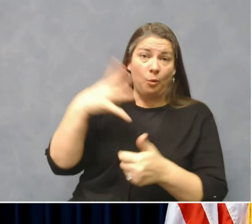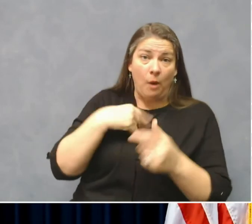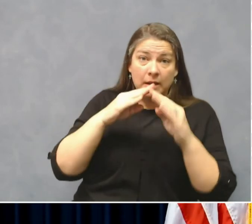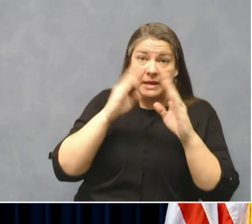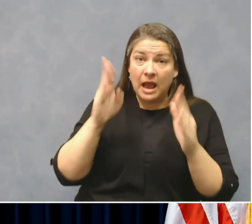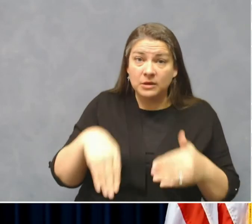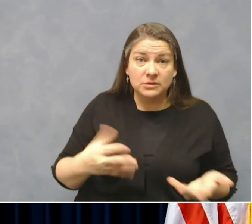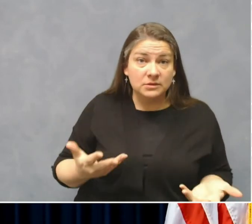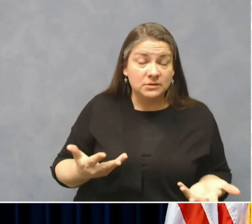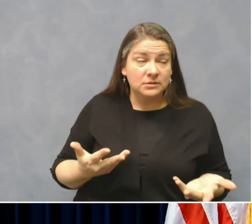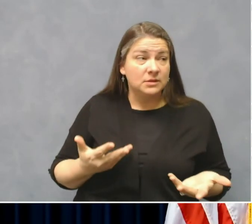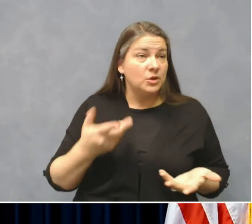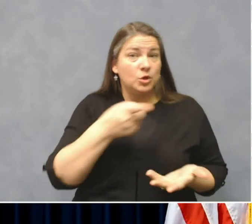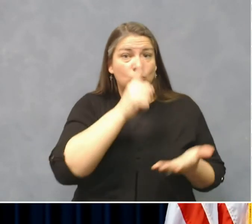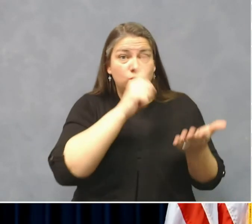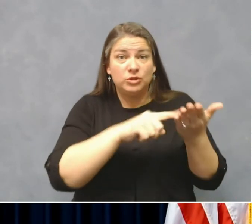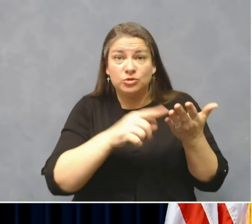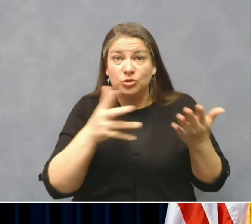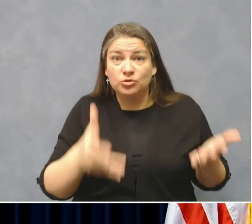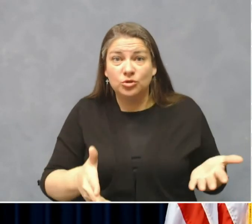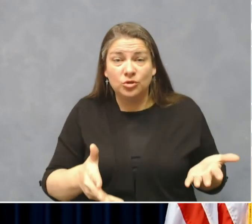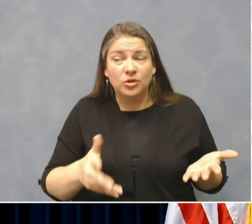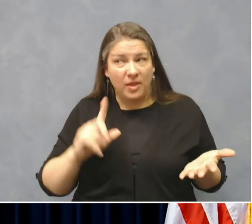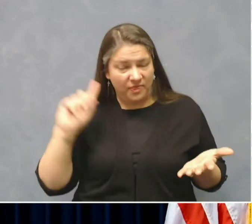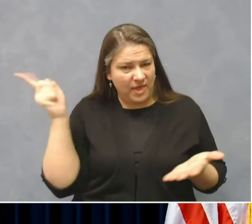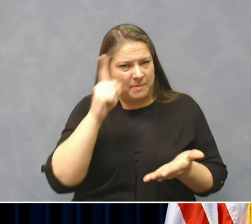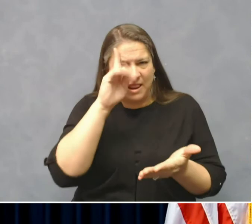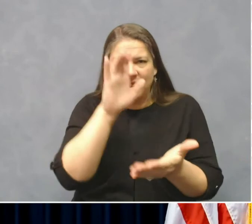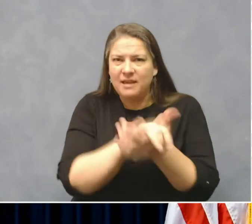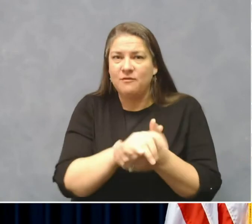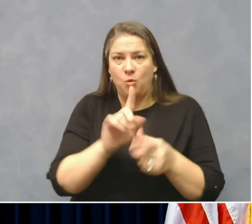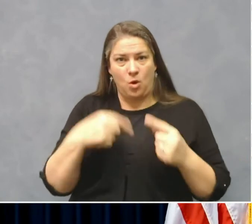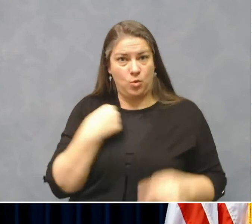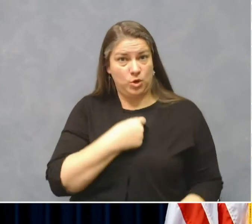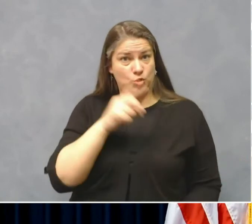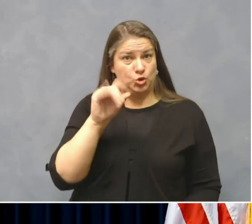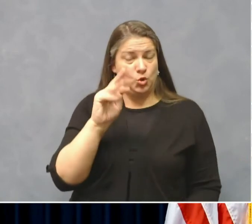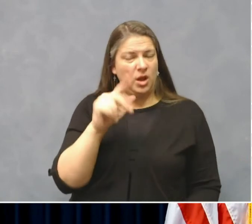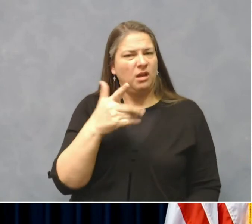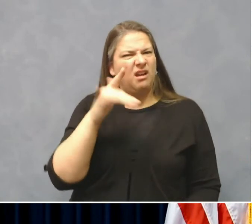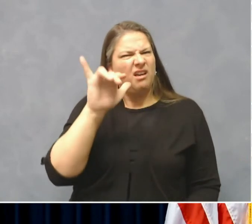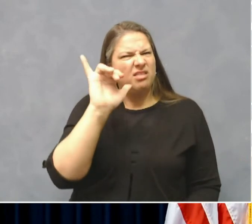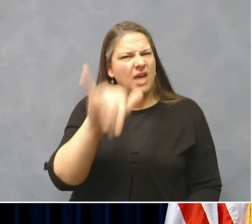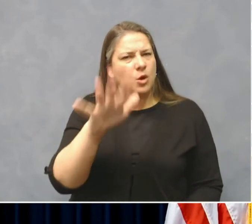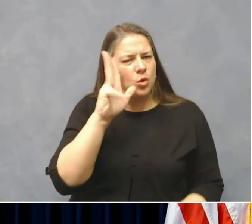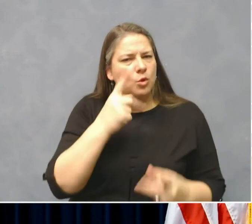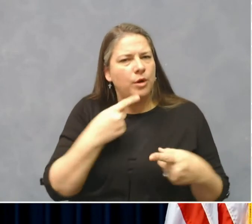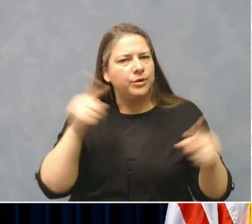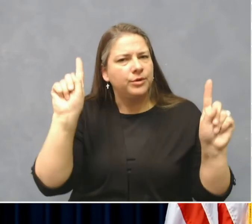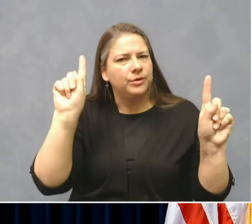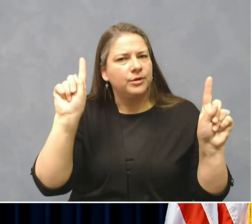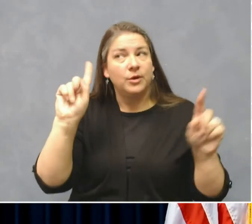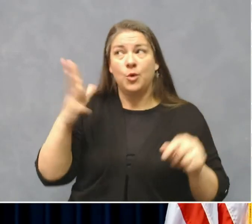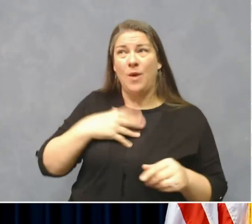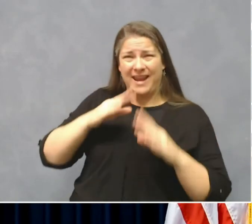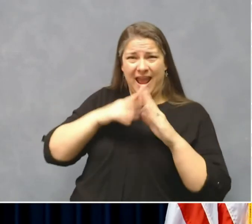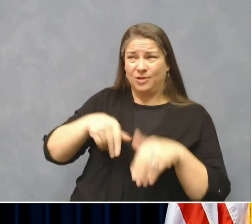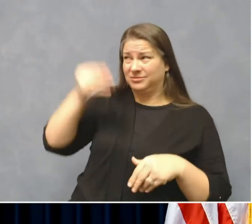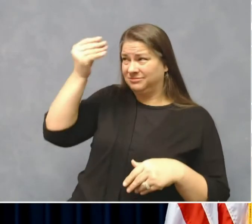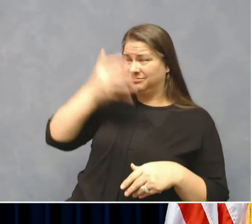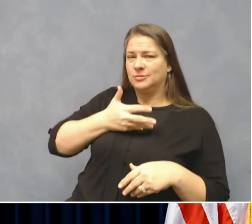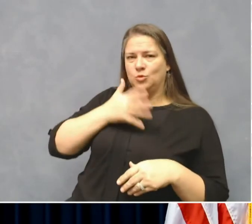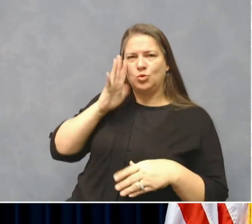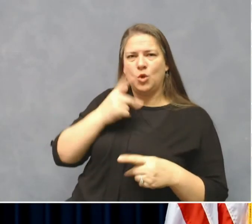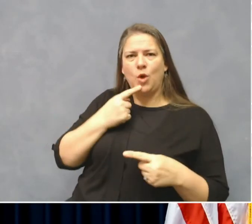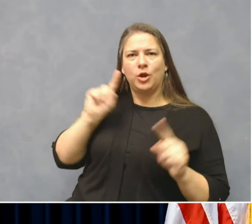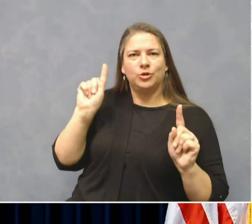the steps we're taking can work. In fact, the White House believes that they can work very significantly. So we got a